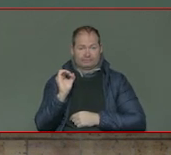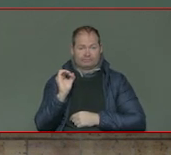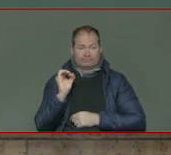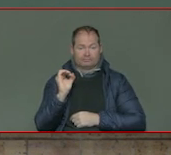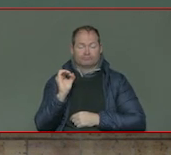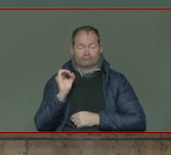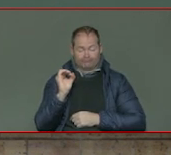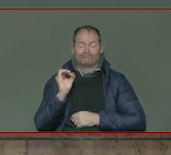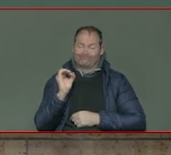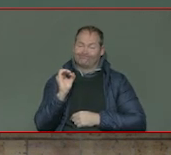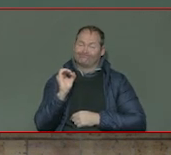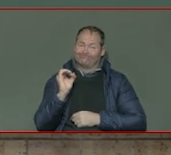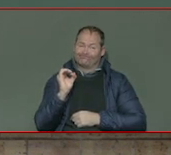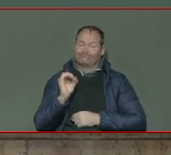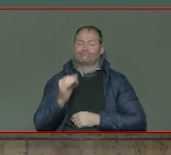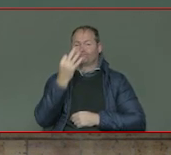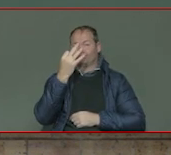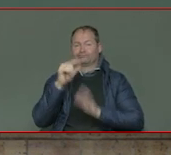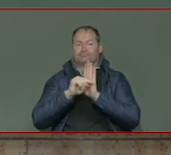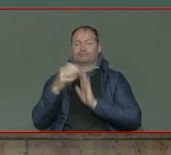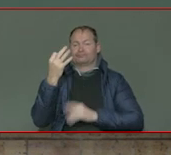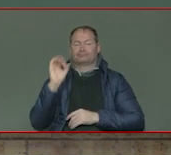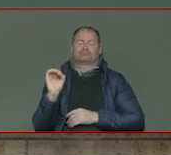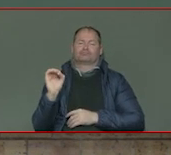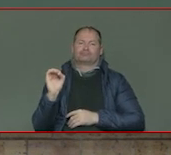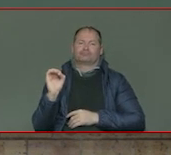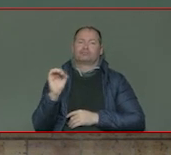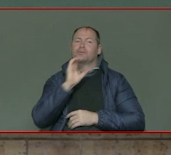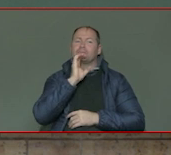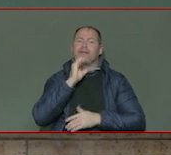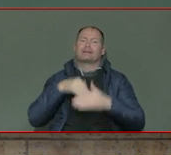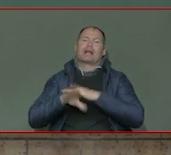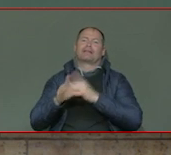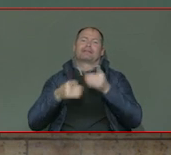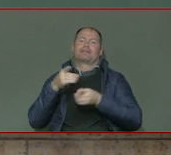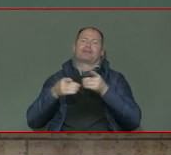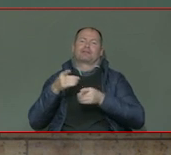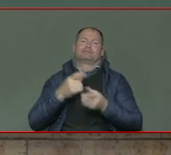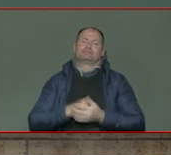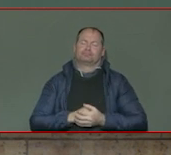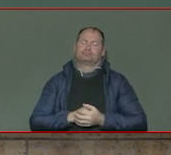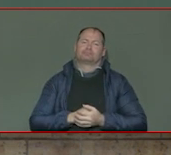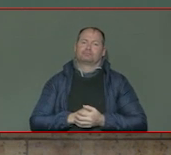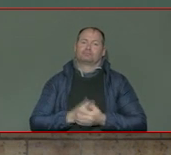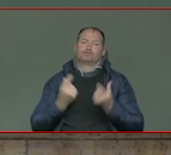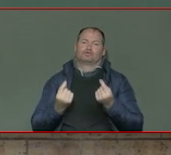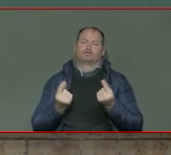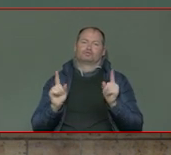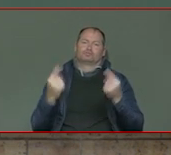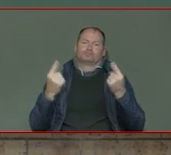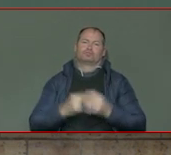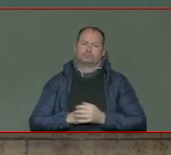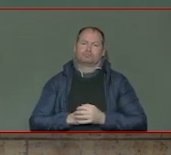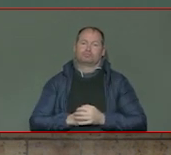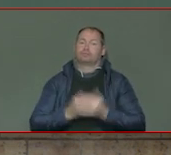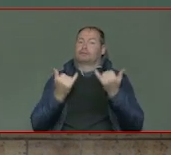does, because 3 minus 3 is 0, which means it's undefined. And I'm not allowed to do that. So what